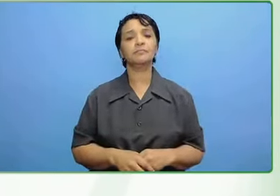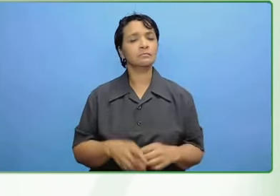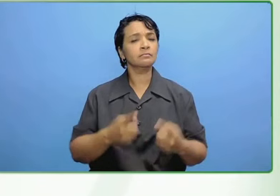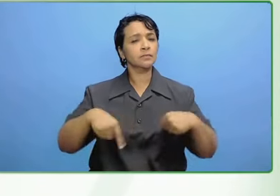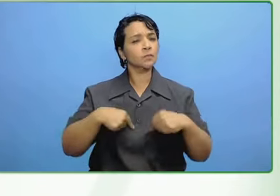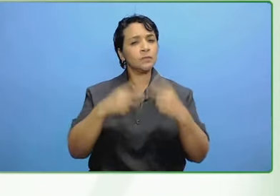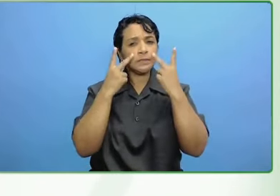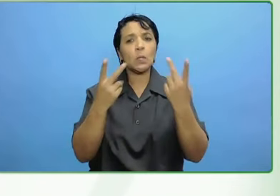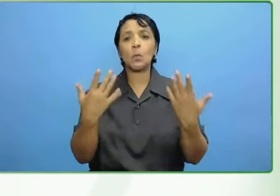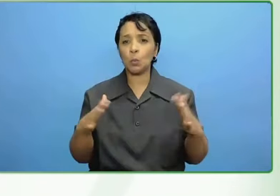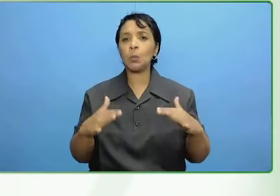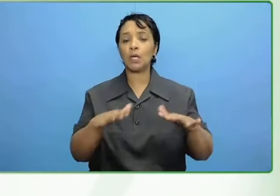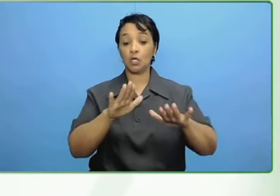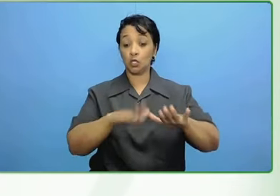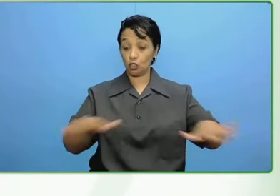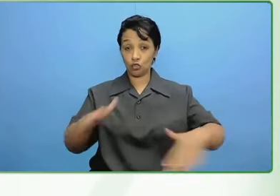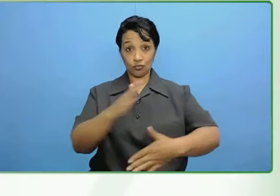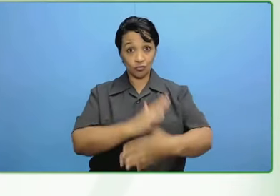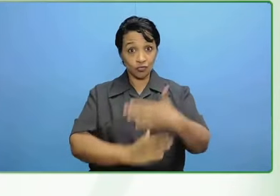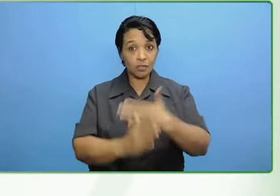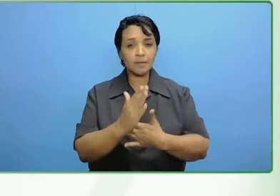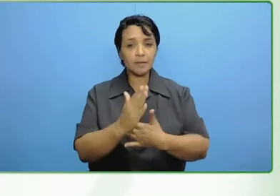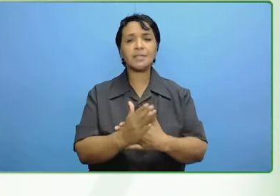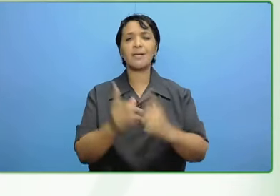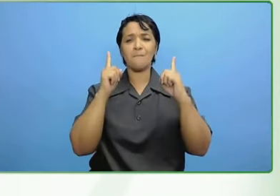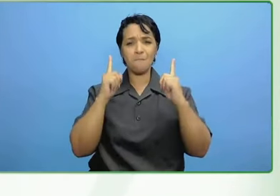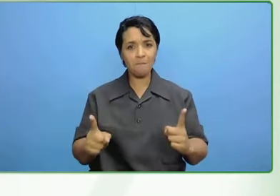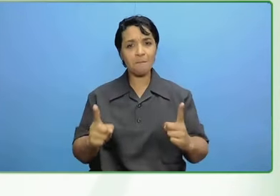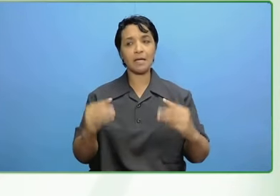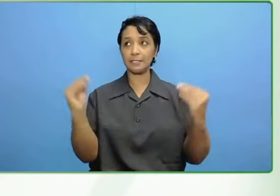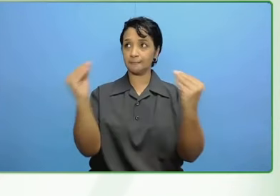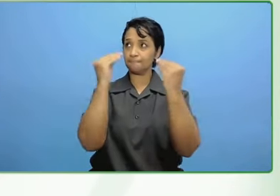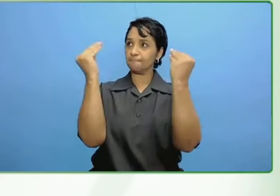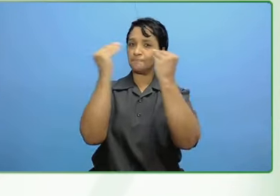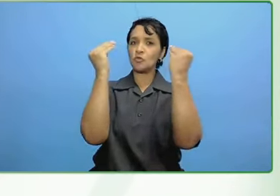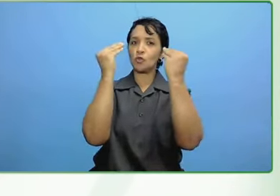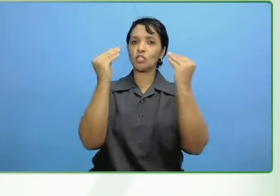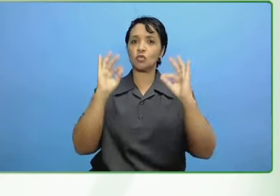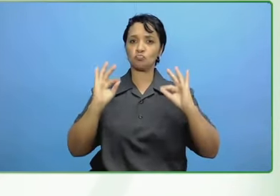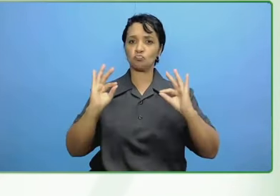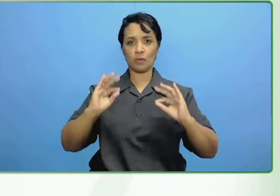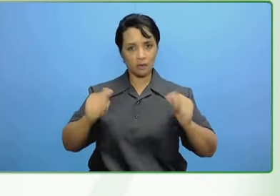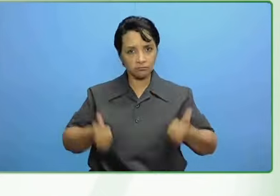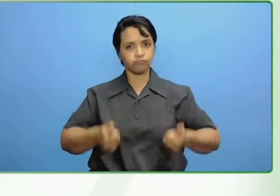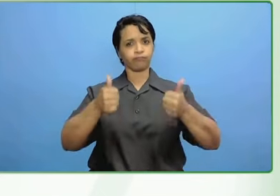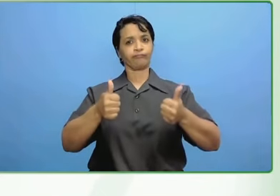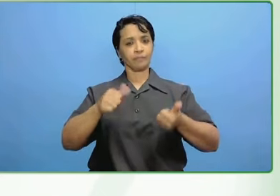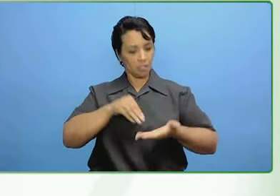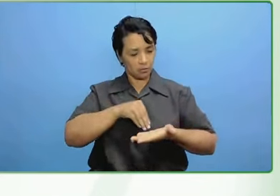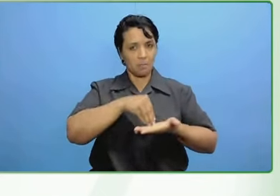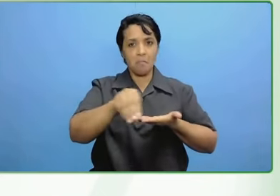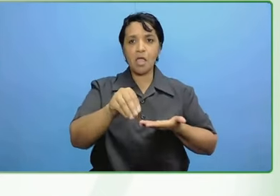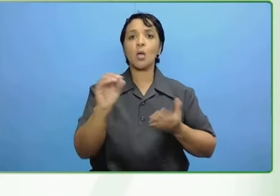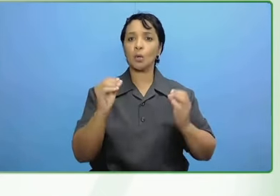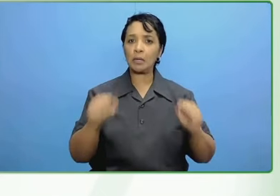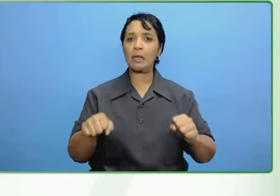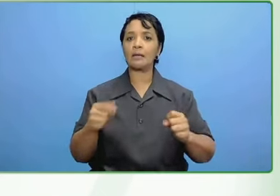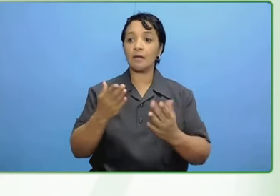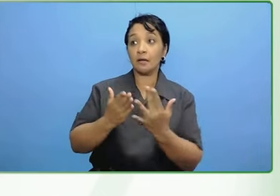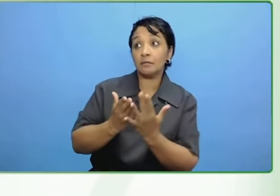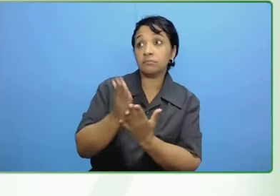with disabilities to have quality, accessible, and affordable education so that they too can achieve their fullest